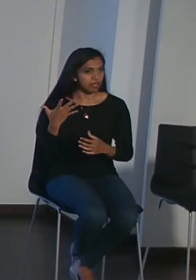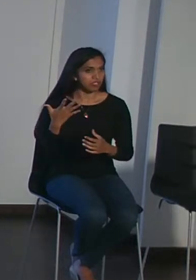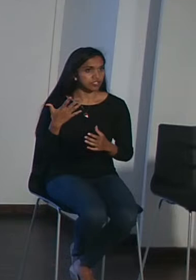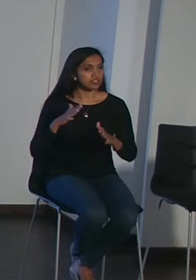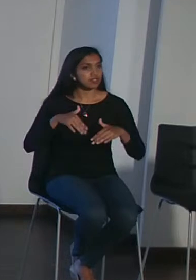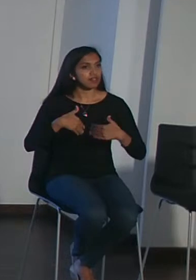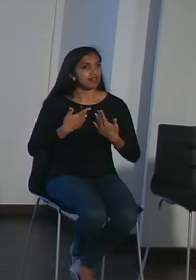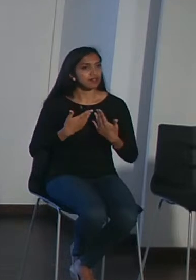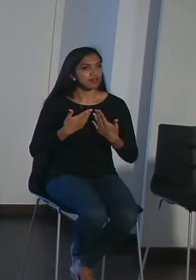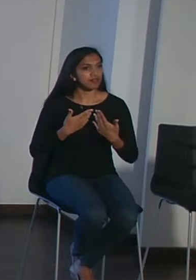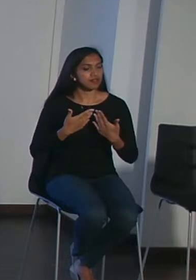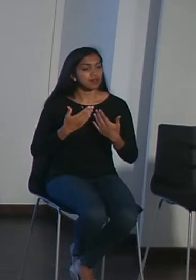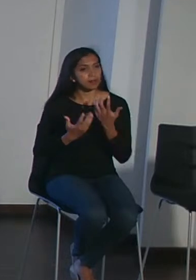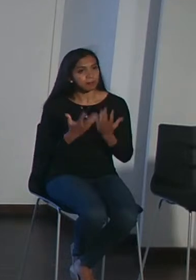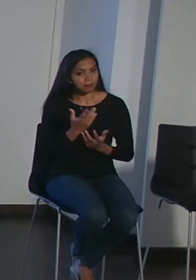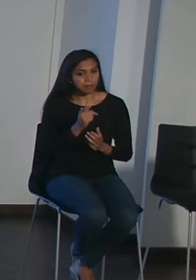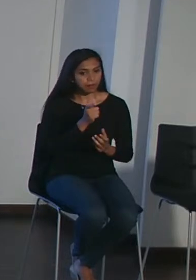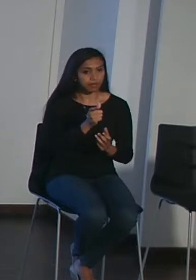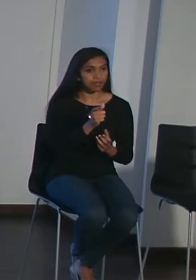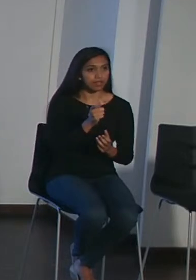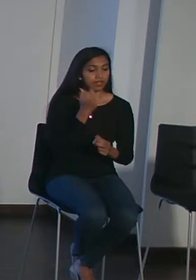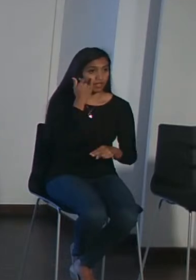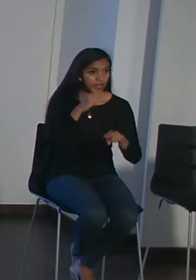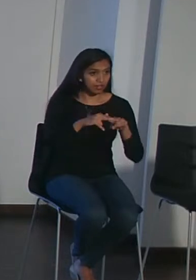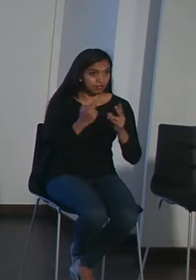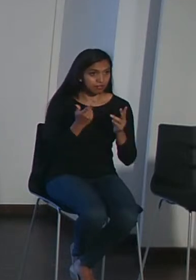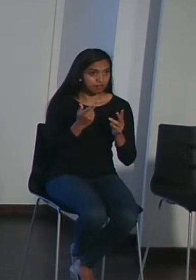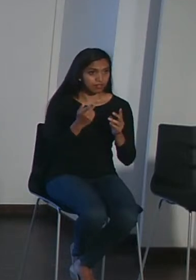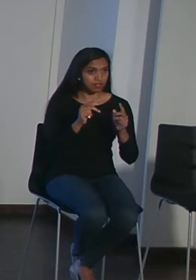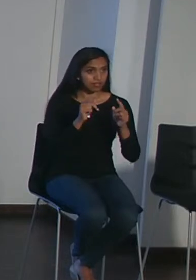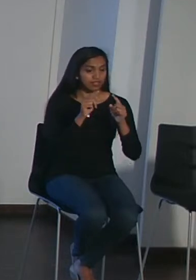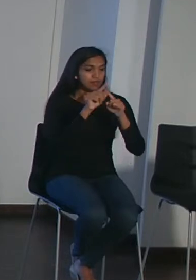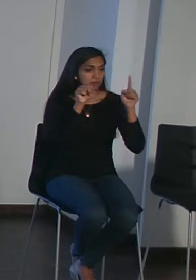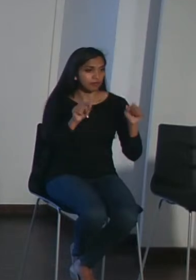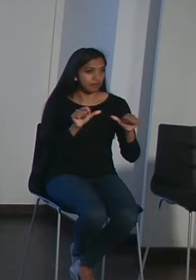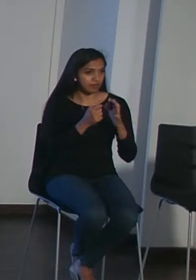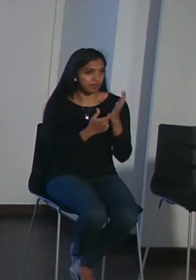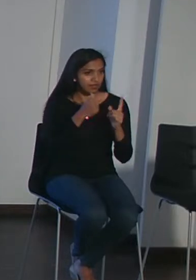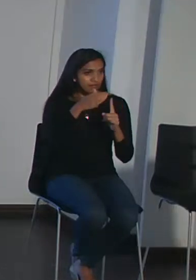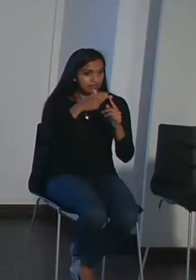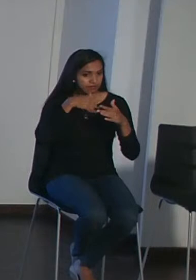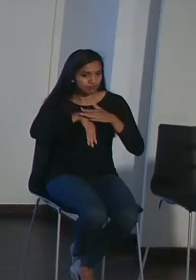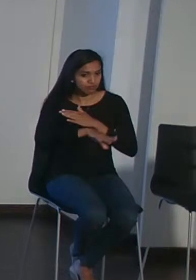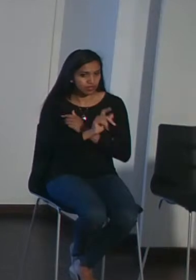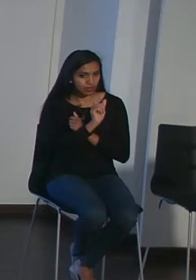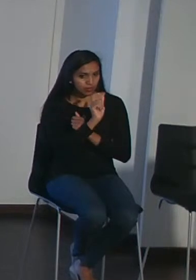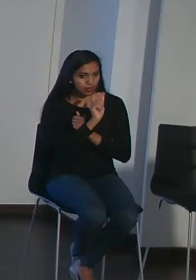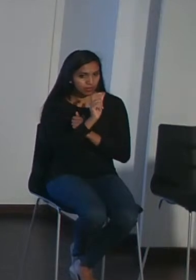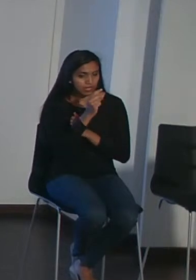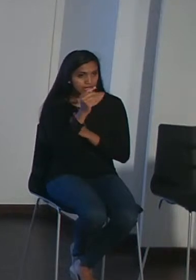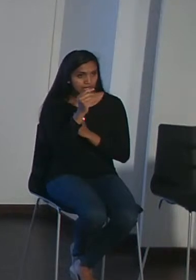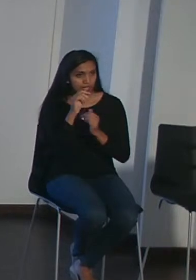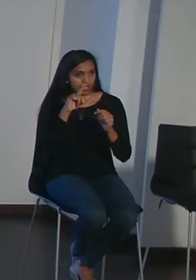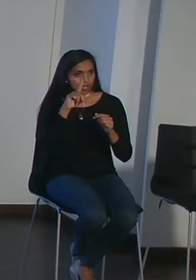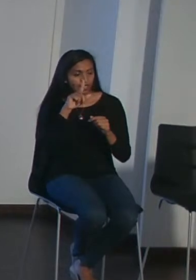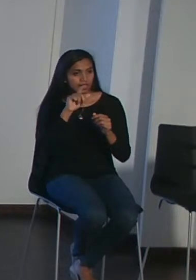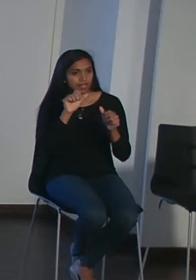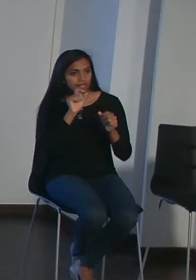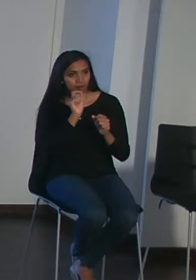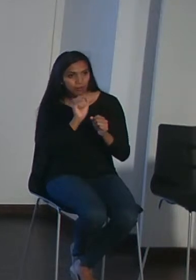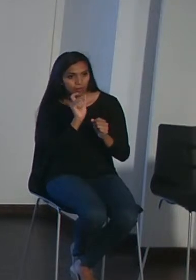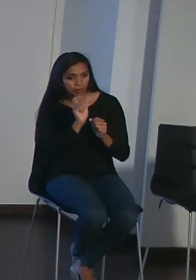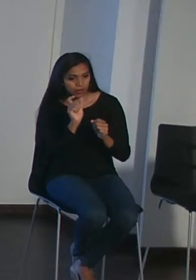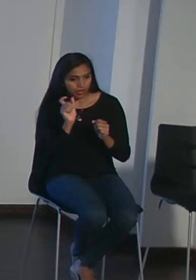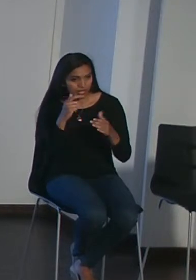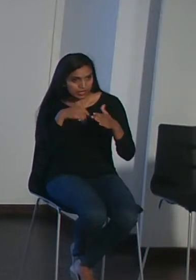this text around it, building it. But then rather than that, in that moment, what does it mean to, again, coming back